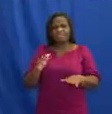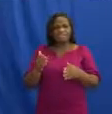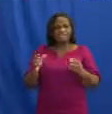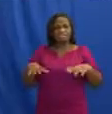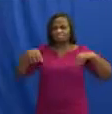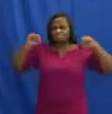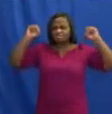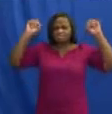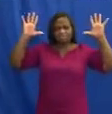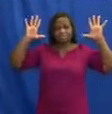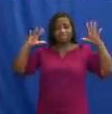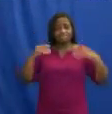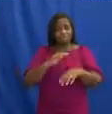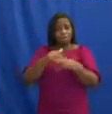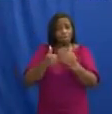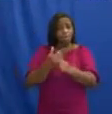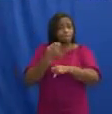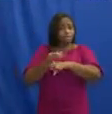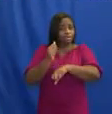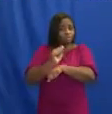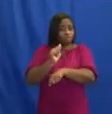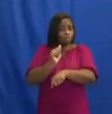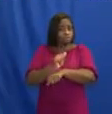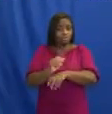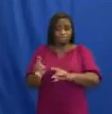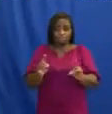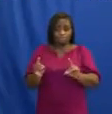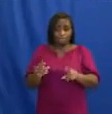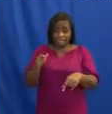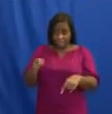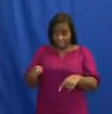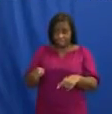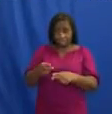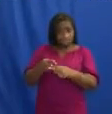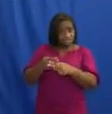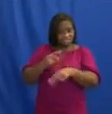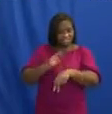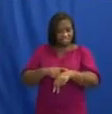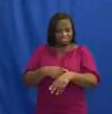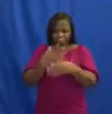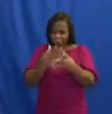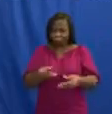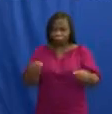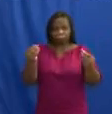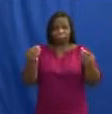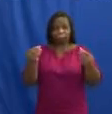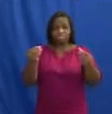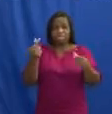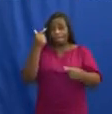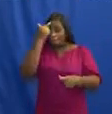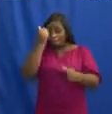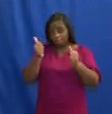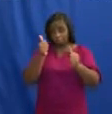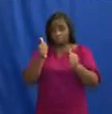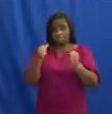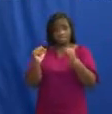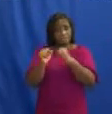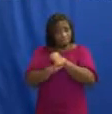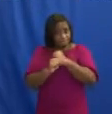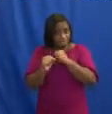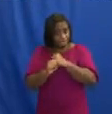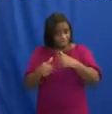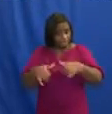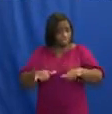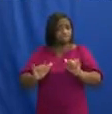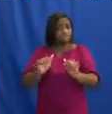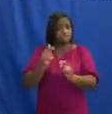work at this point in time. This too shall pass because the battle is